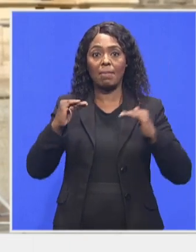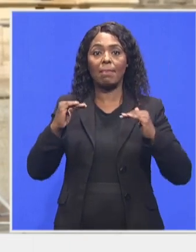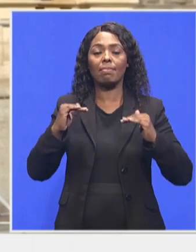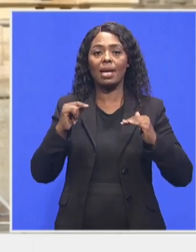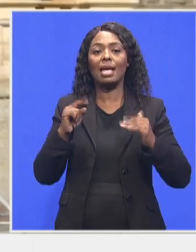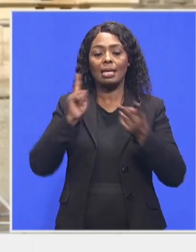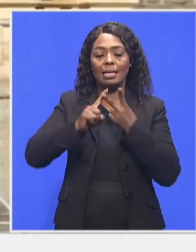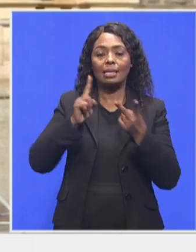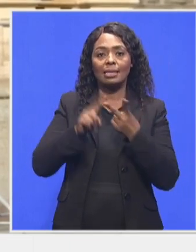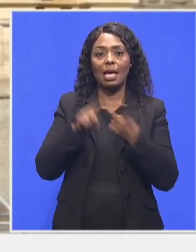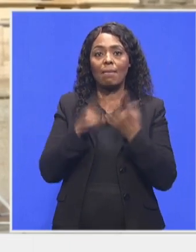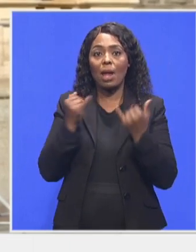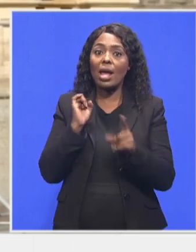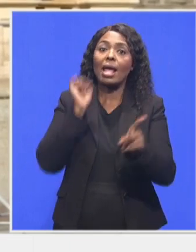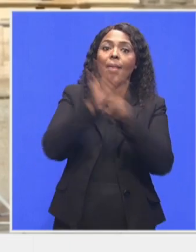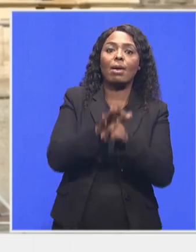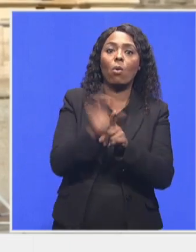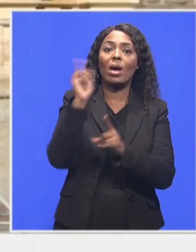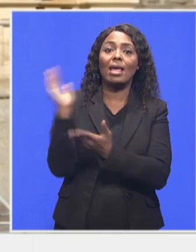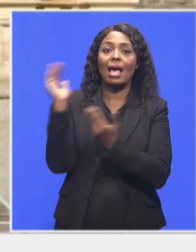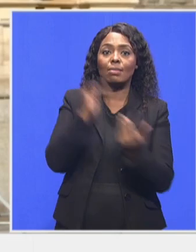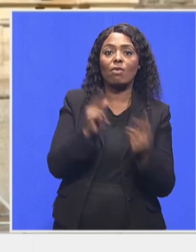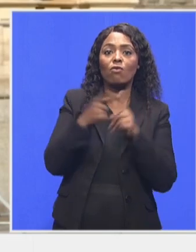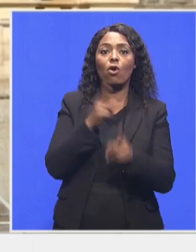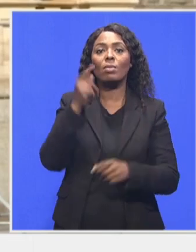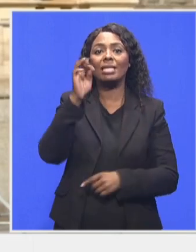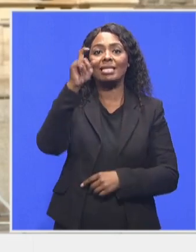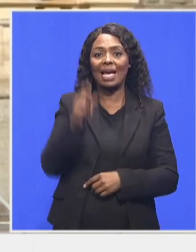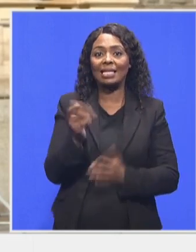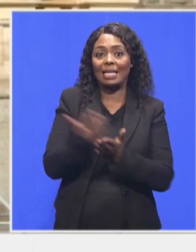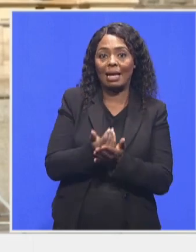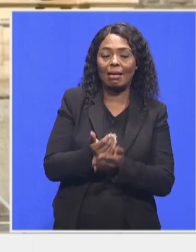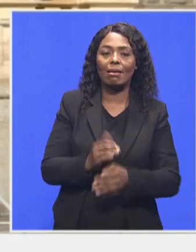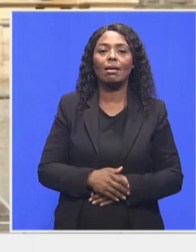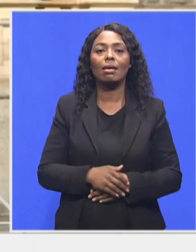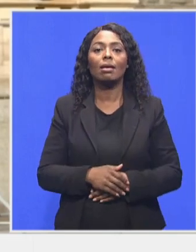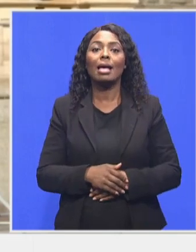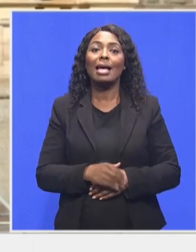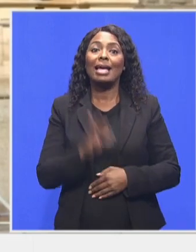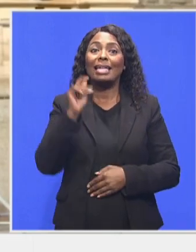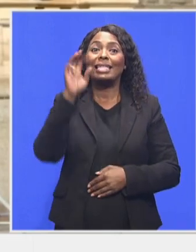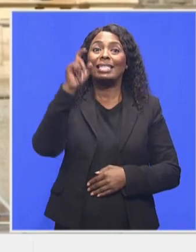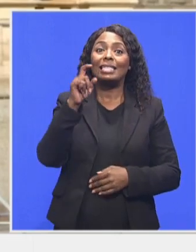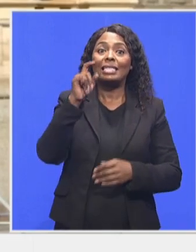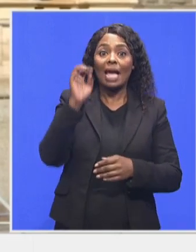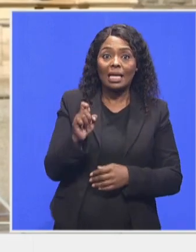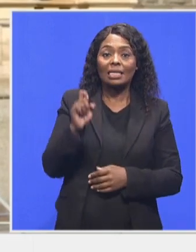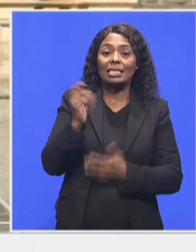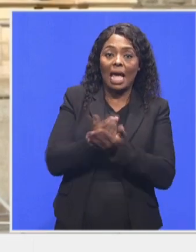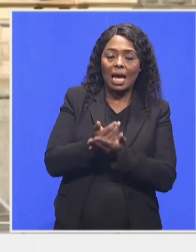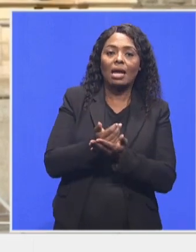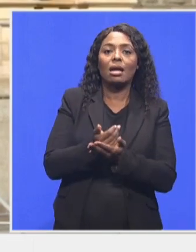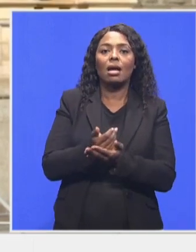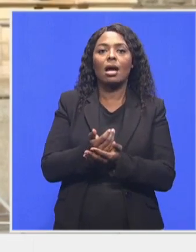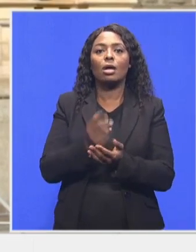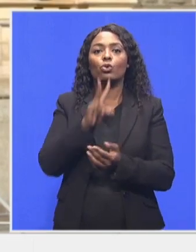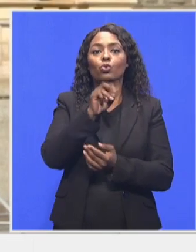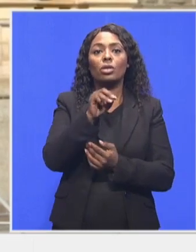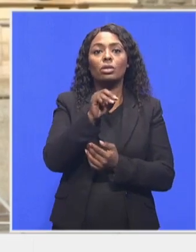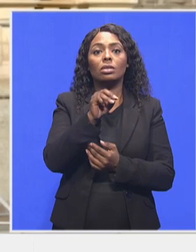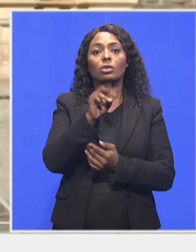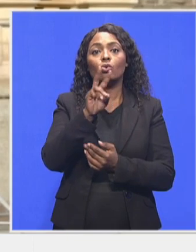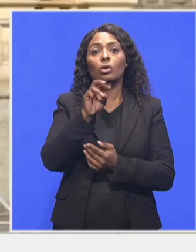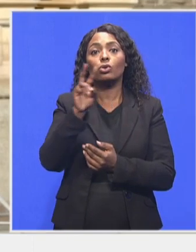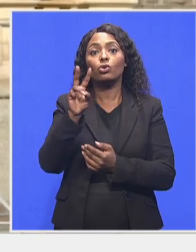implications for what they expect in terms of the tax take. In terms of the tax take, it does seem that for the year 2022